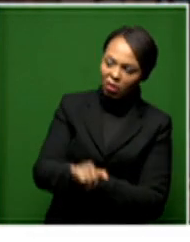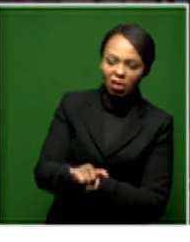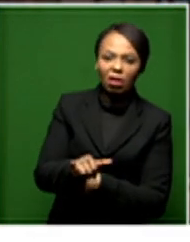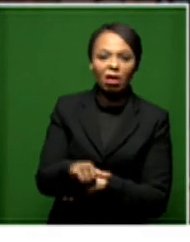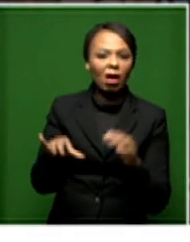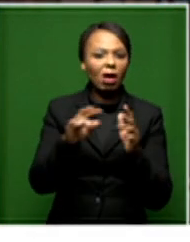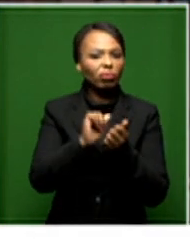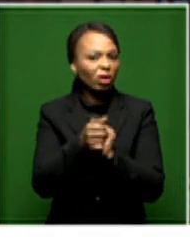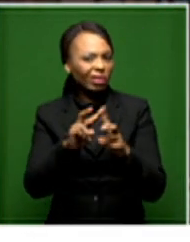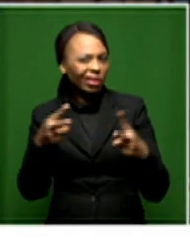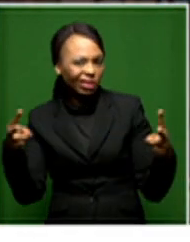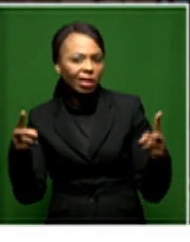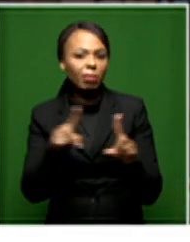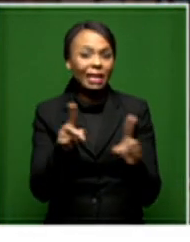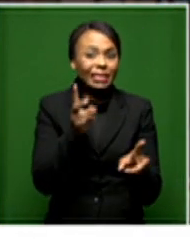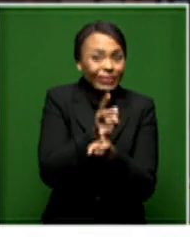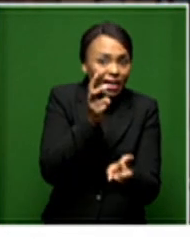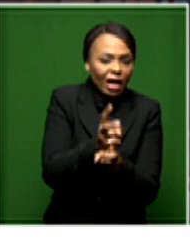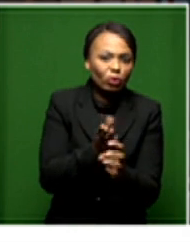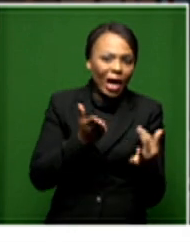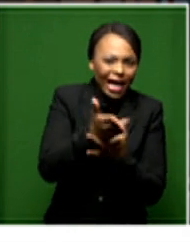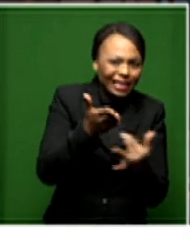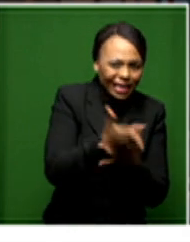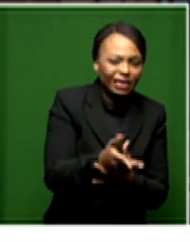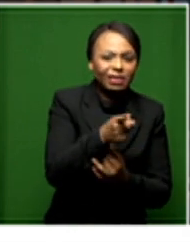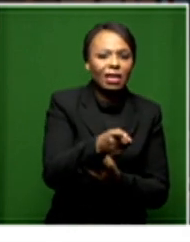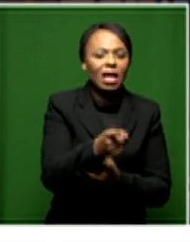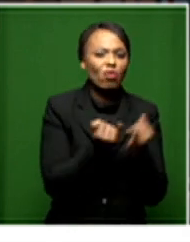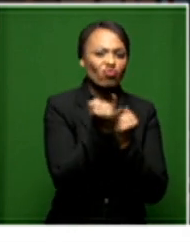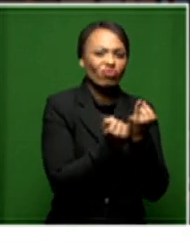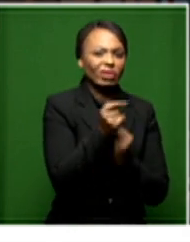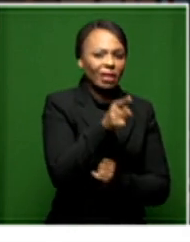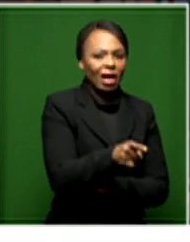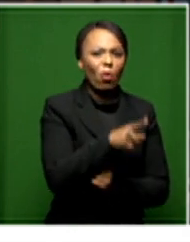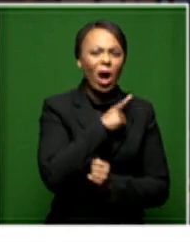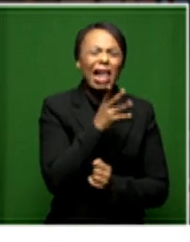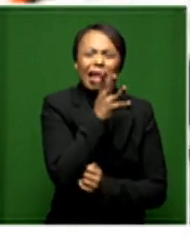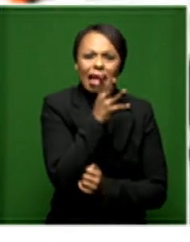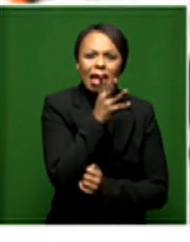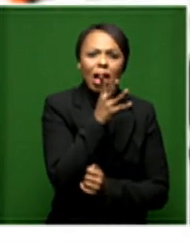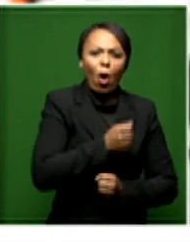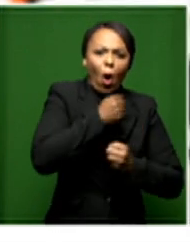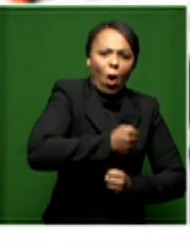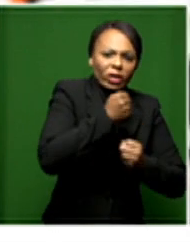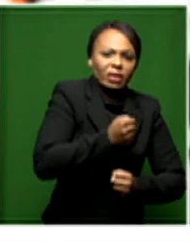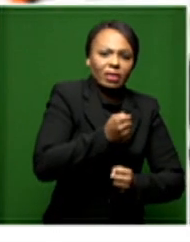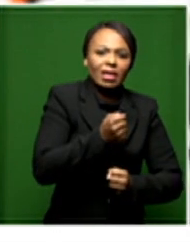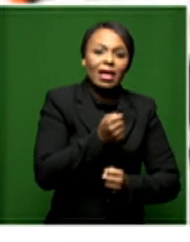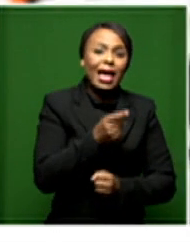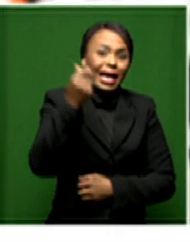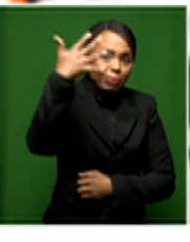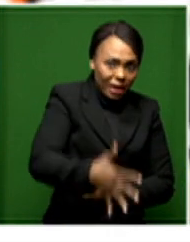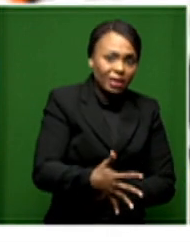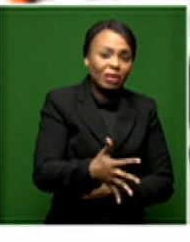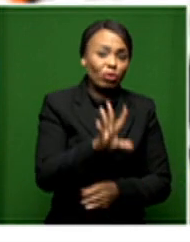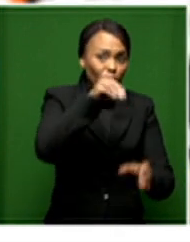hard to access polo because you have to have so many horses to play. It is quite expensive to get into it. And the